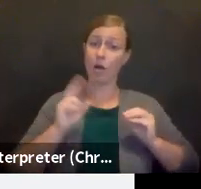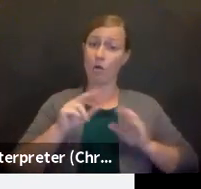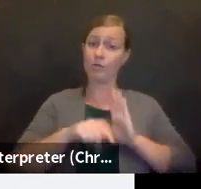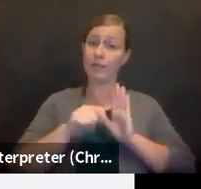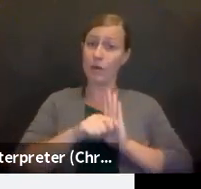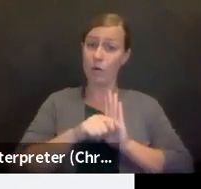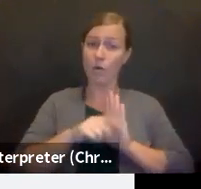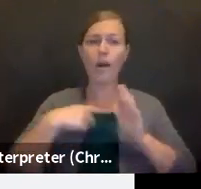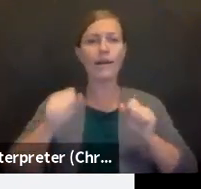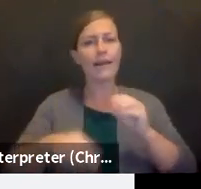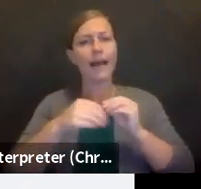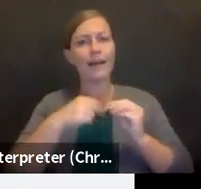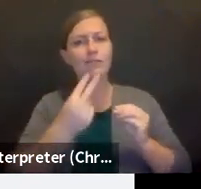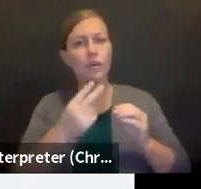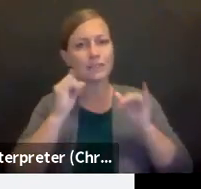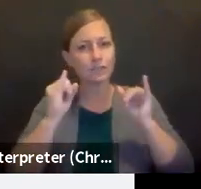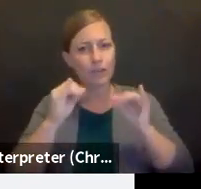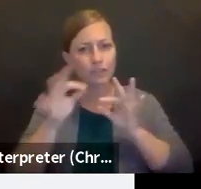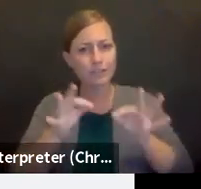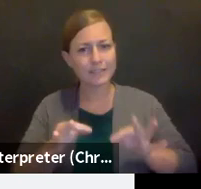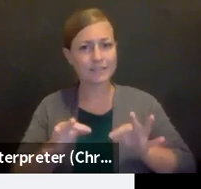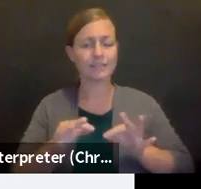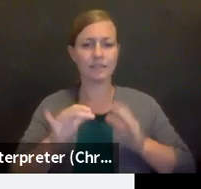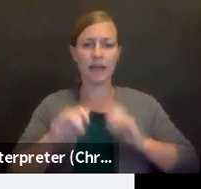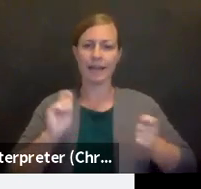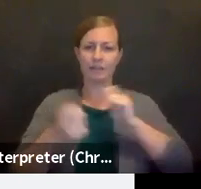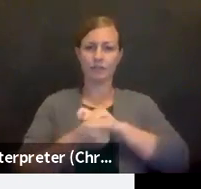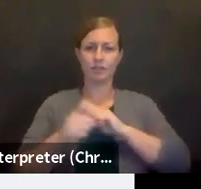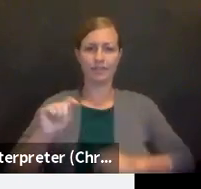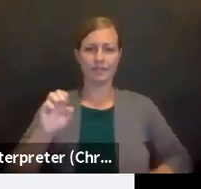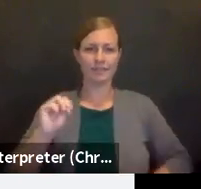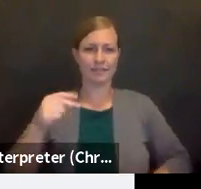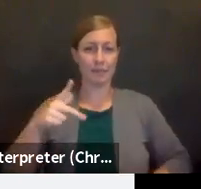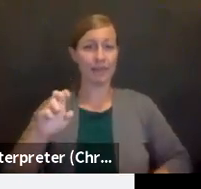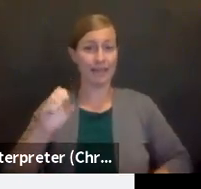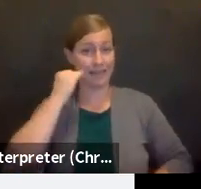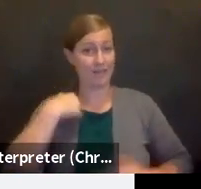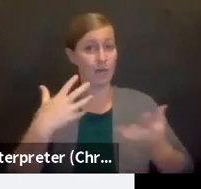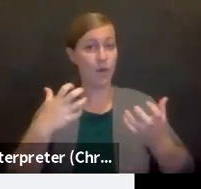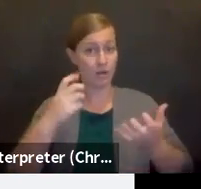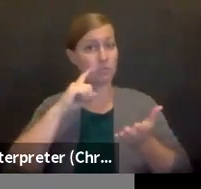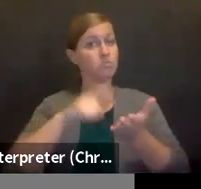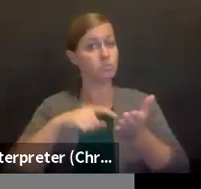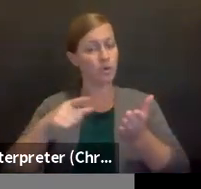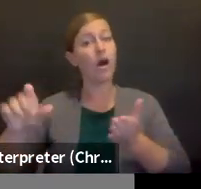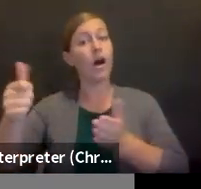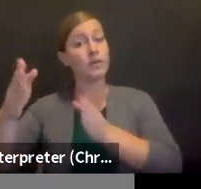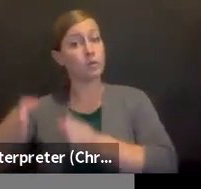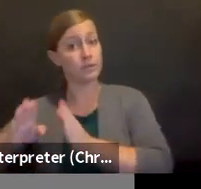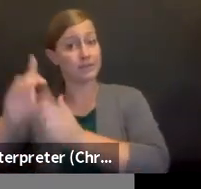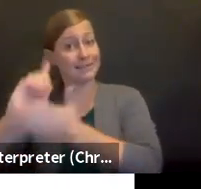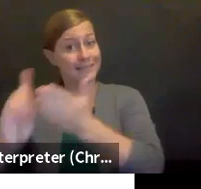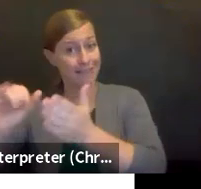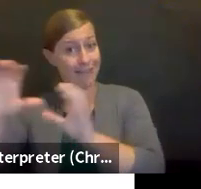can add voice instructions. I could even change the template if I like. Notice I had the power to edit someone else's